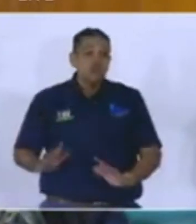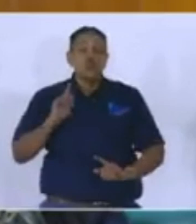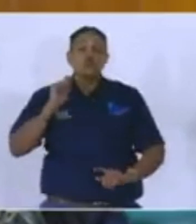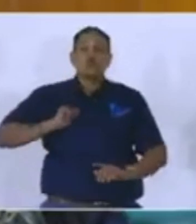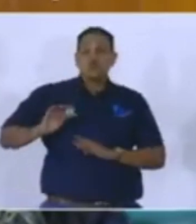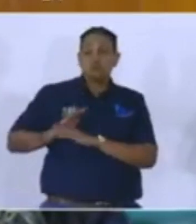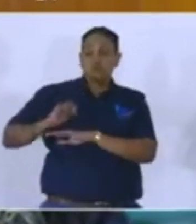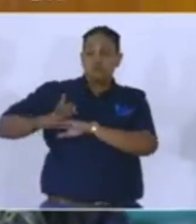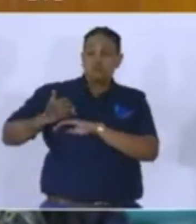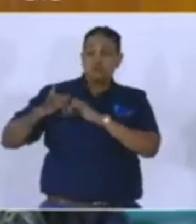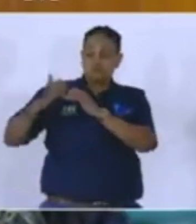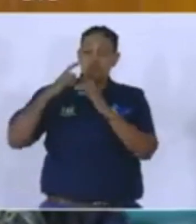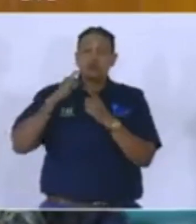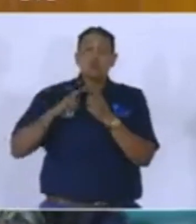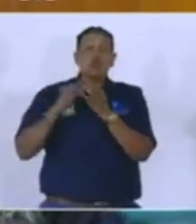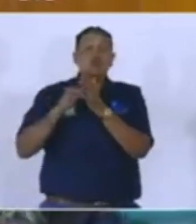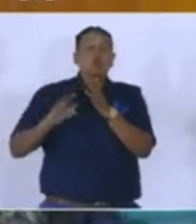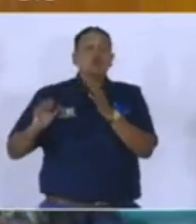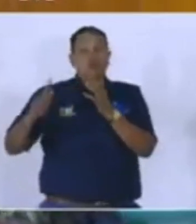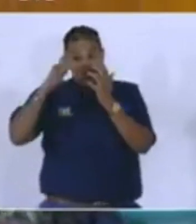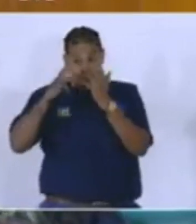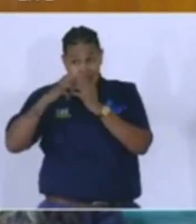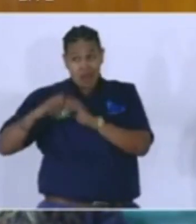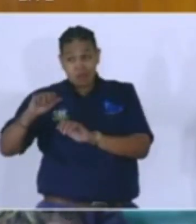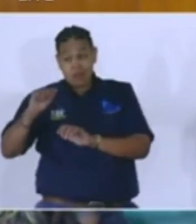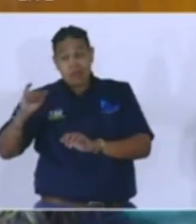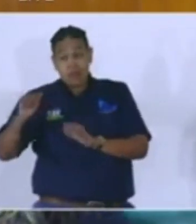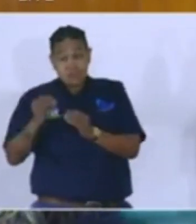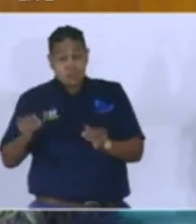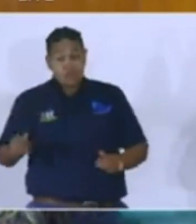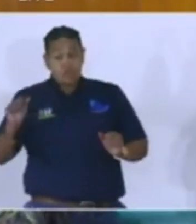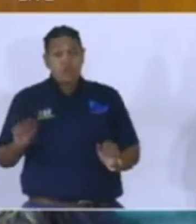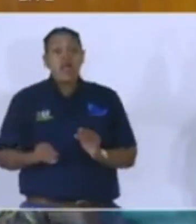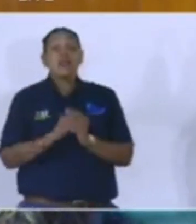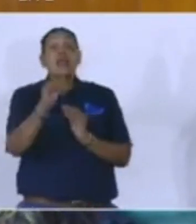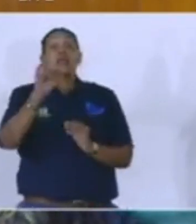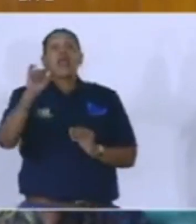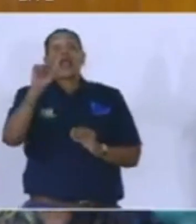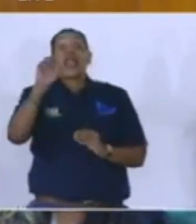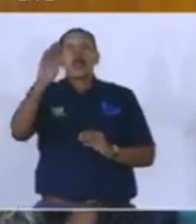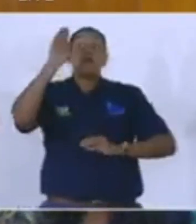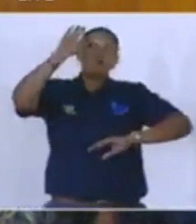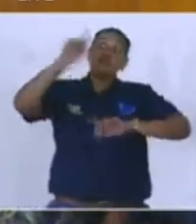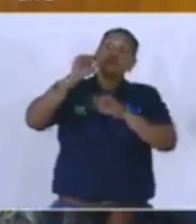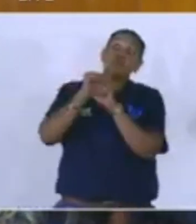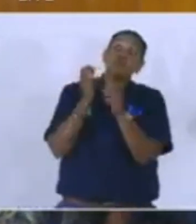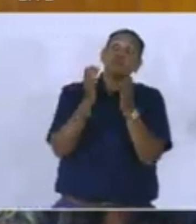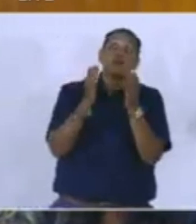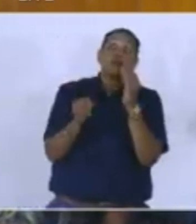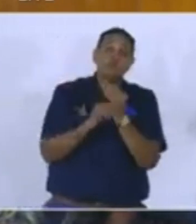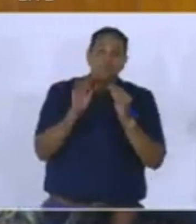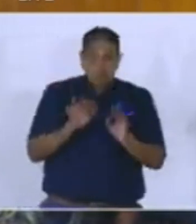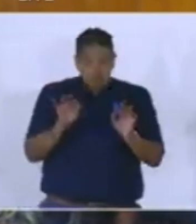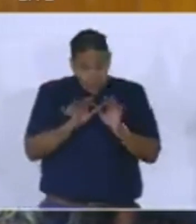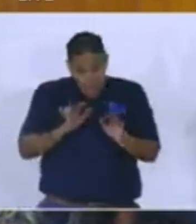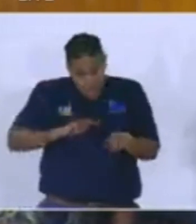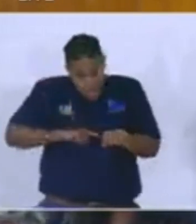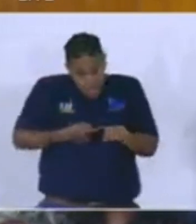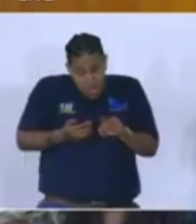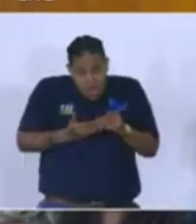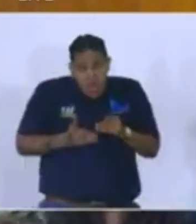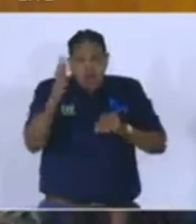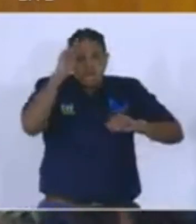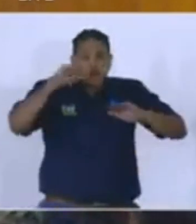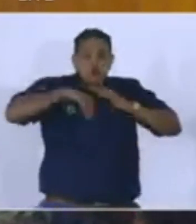entrepreneurs, and students can collaborate on AI solutions. The AI lab will serve as the catalyst for a